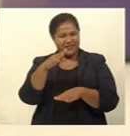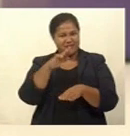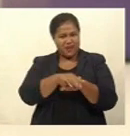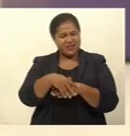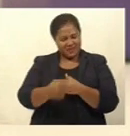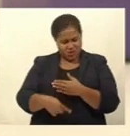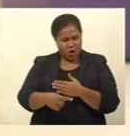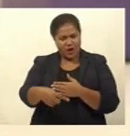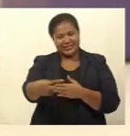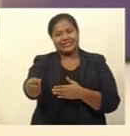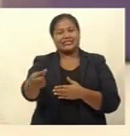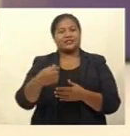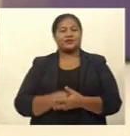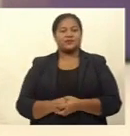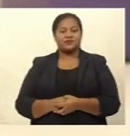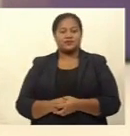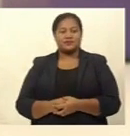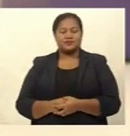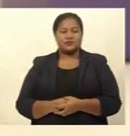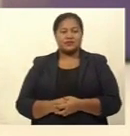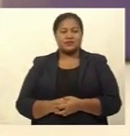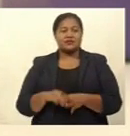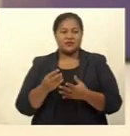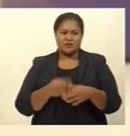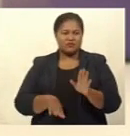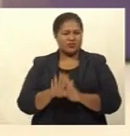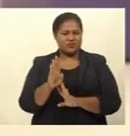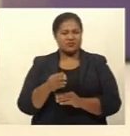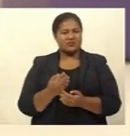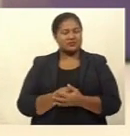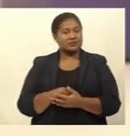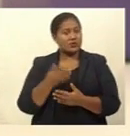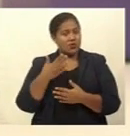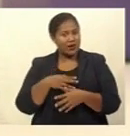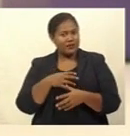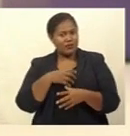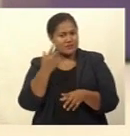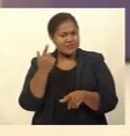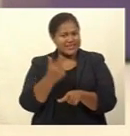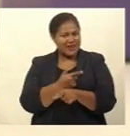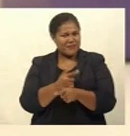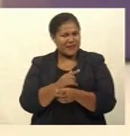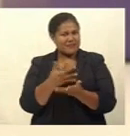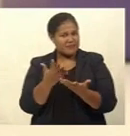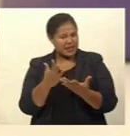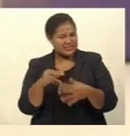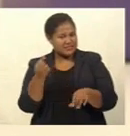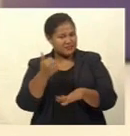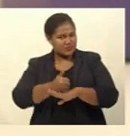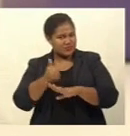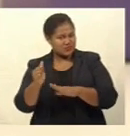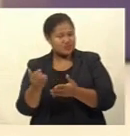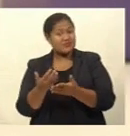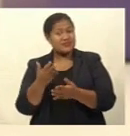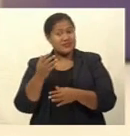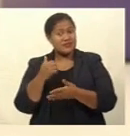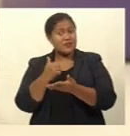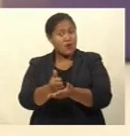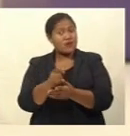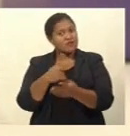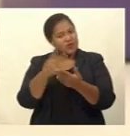in 12 years, suggesting strong demand for labour will withstand the removal of some government emergency support